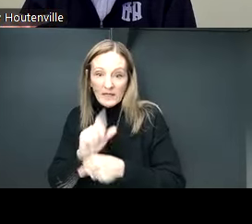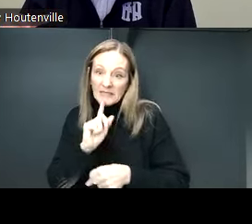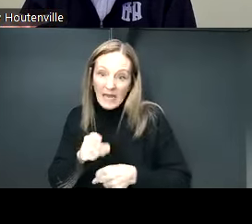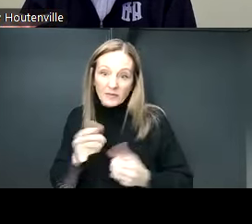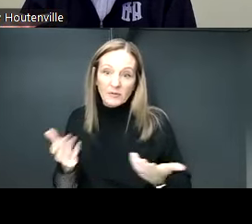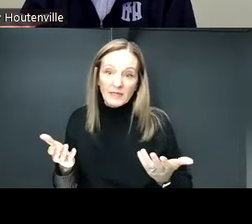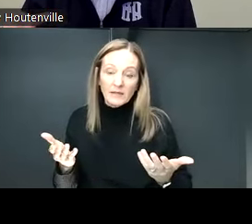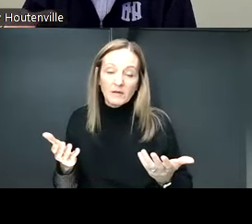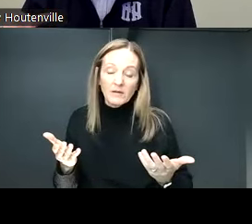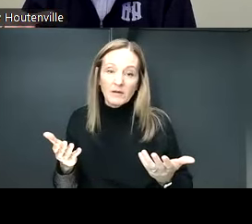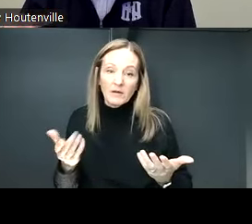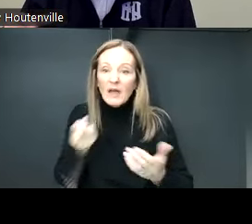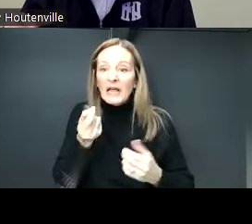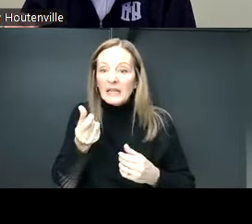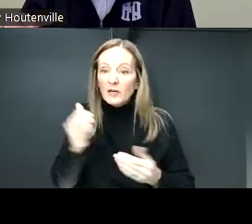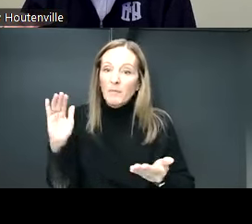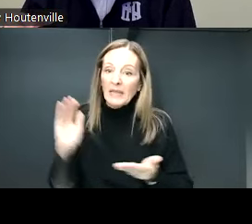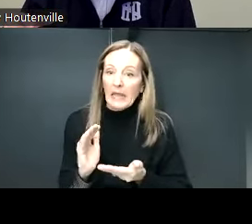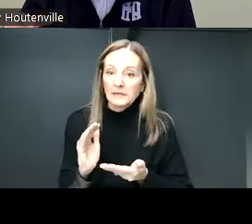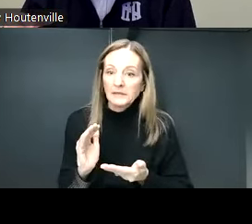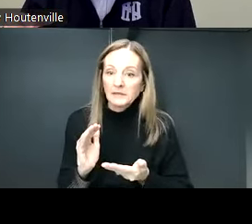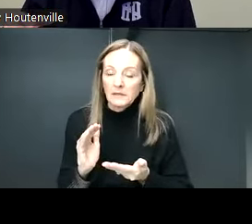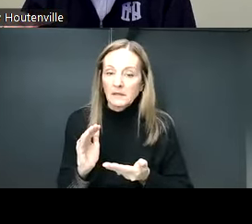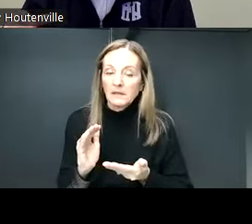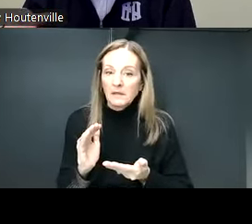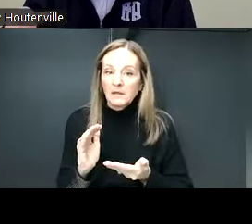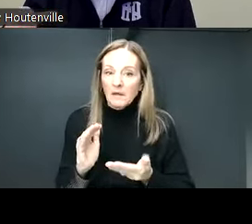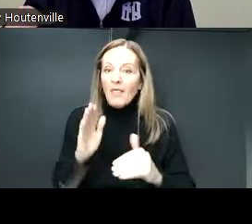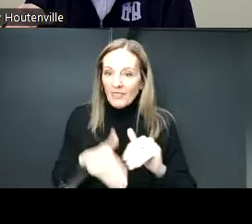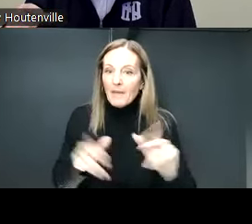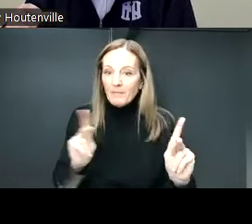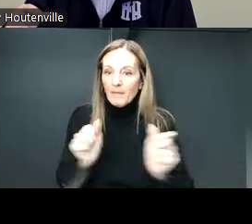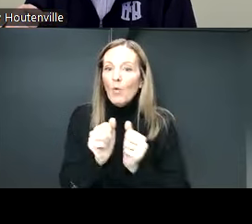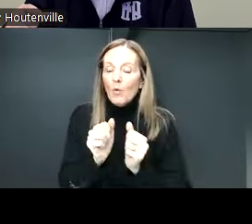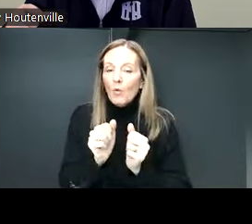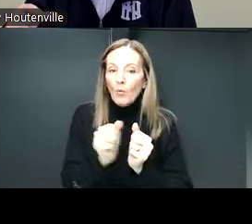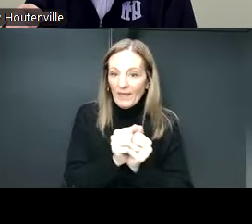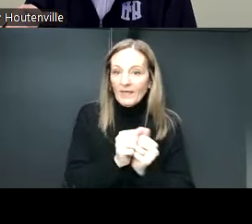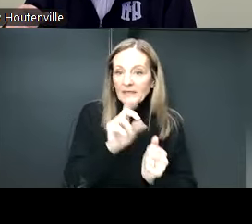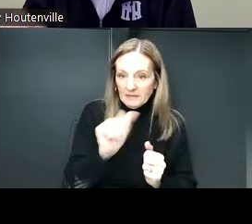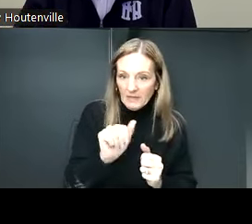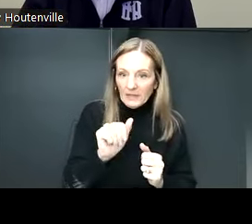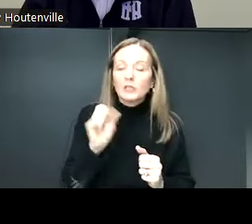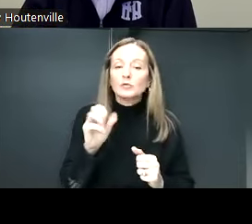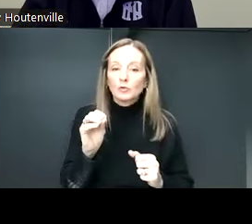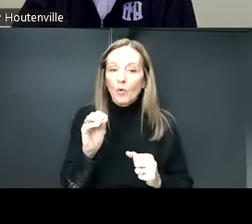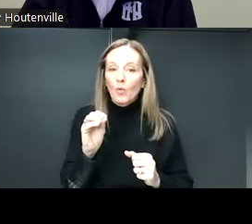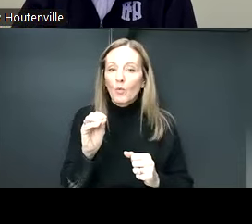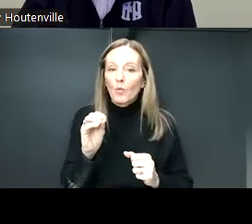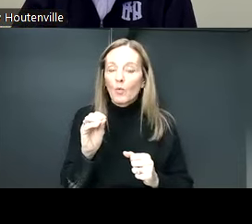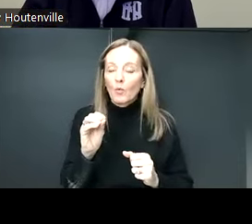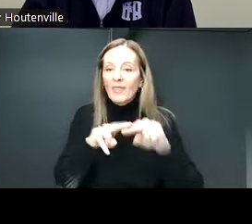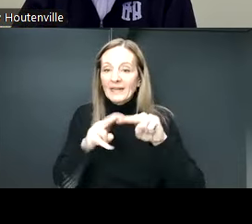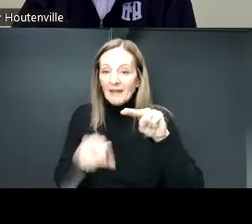a little bit smaller than for people with disabilities. And so, the the